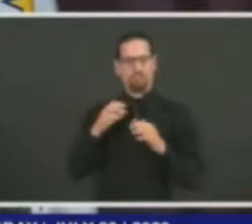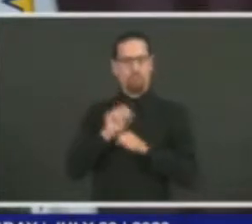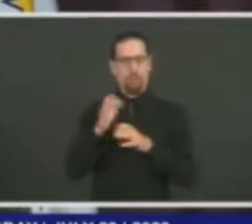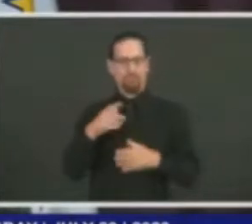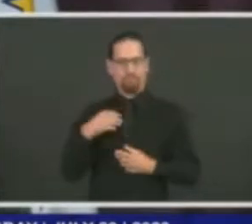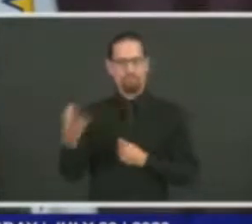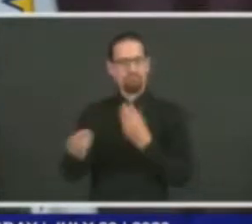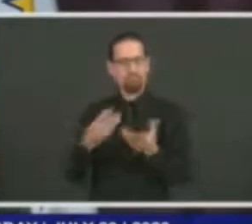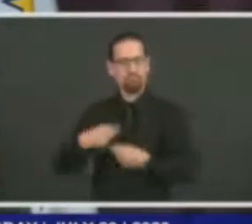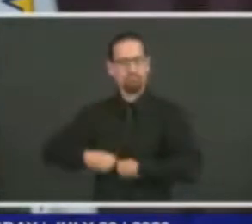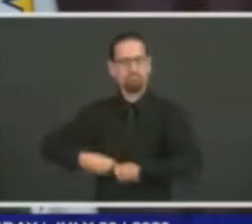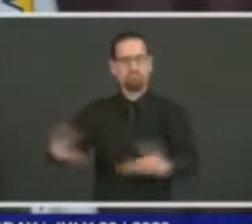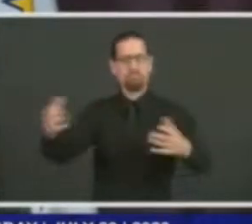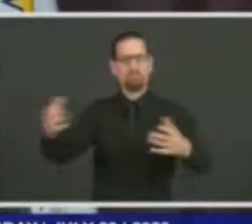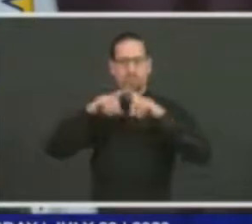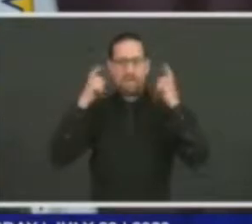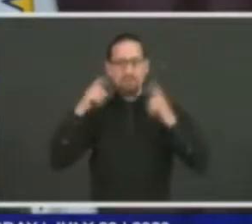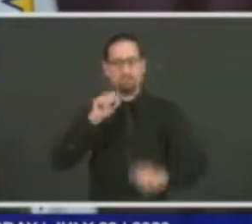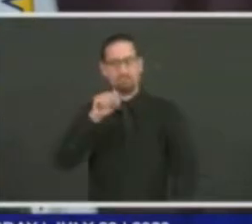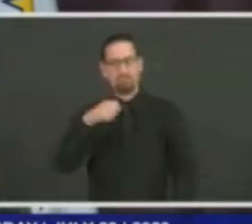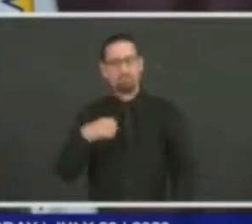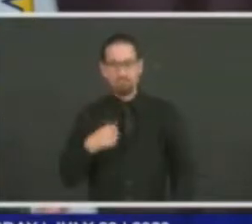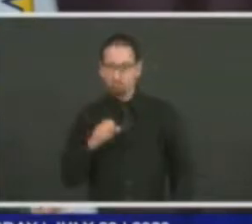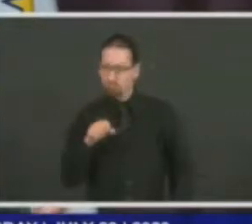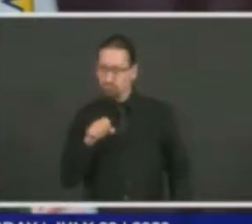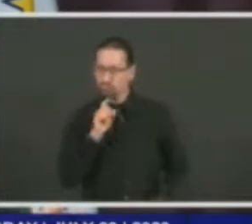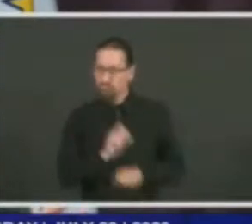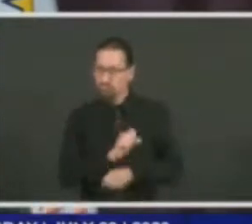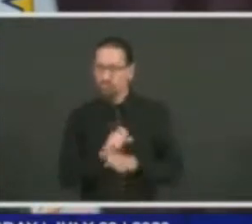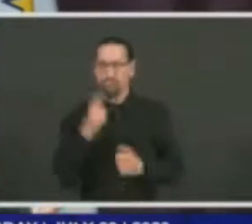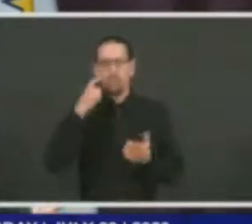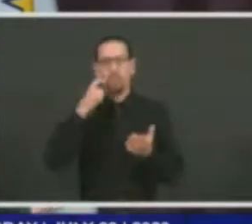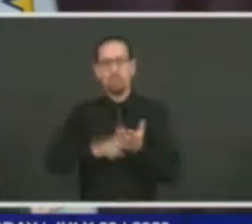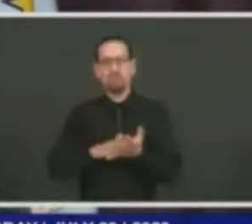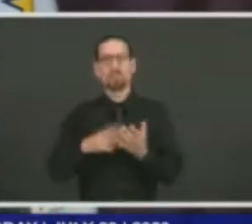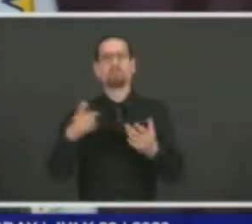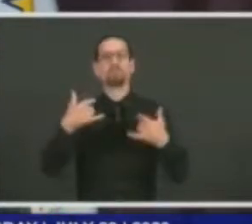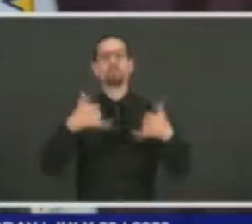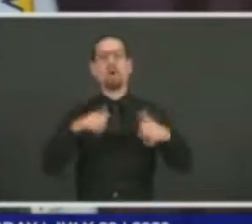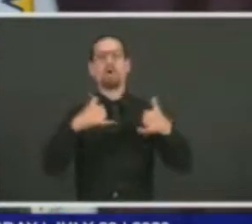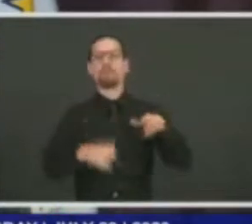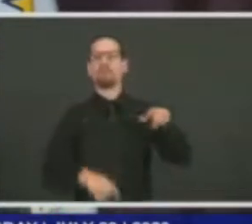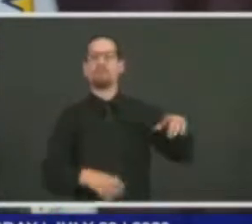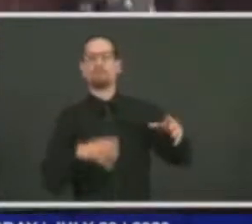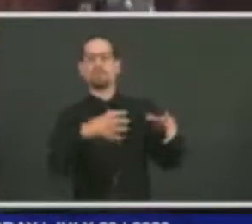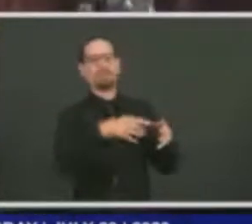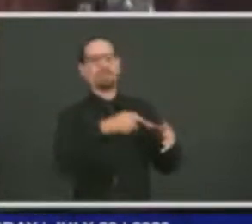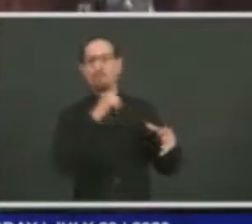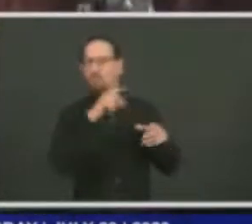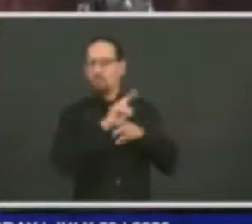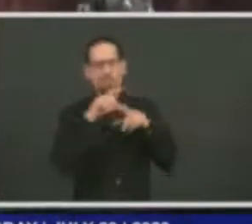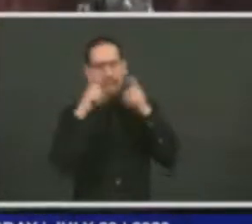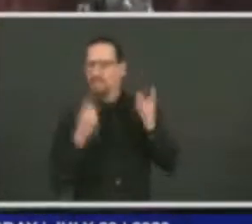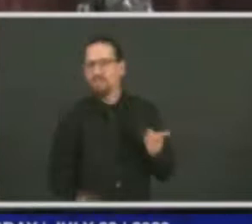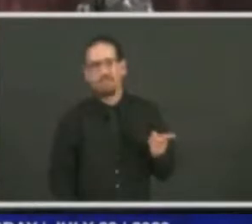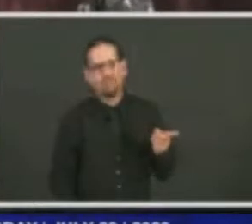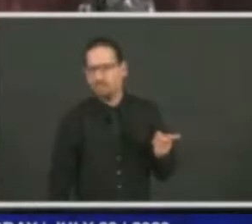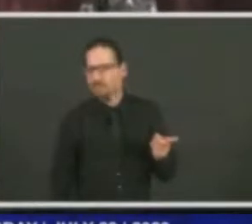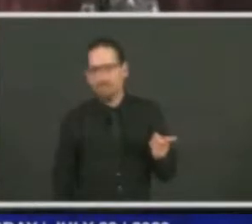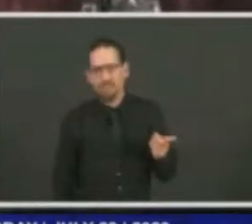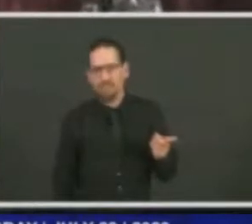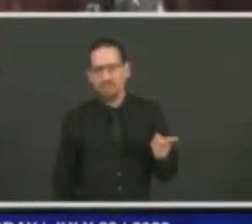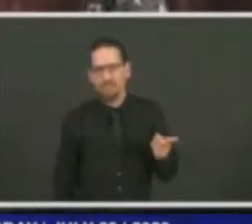protests. What we're finding is that when people party, they don't wear a mask, you know? At the same time, your directive is no more than